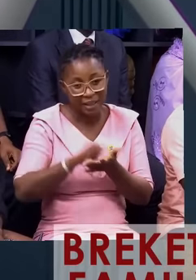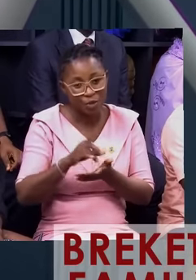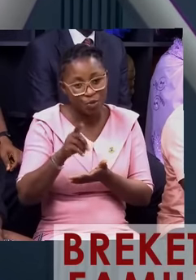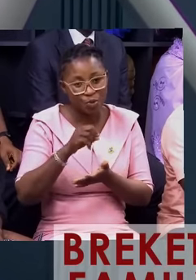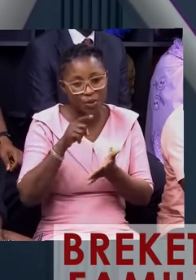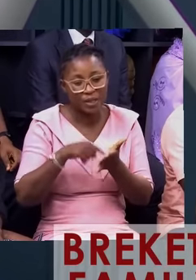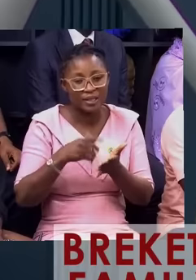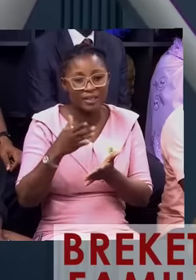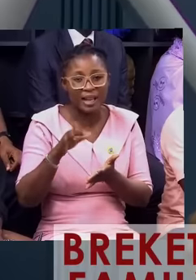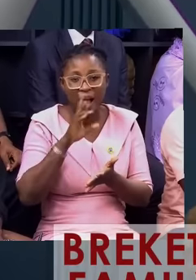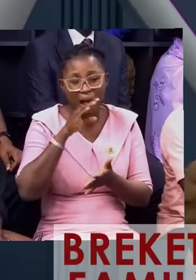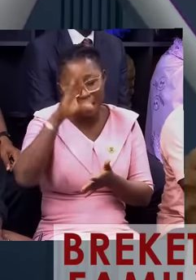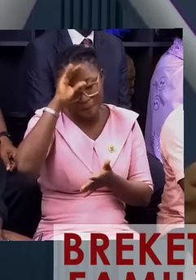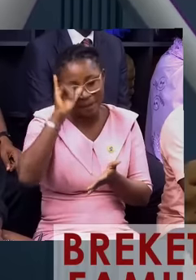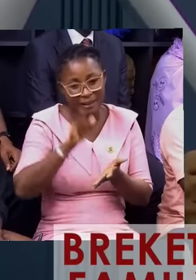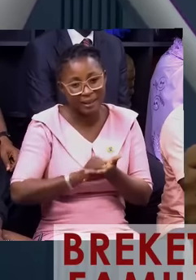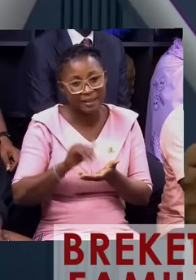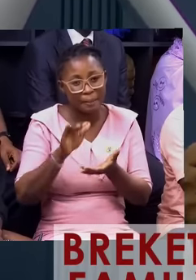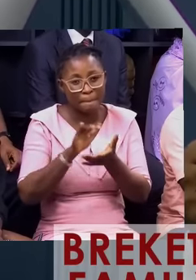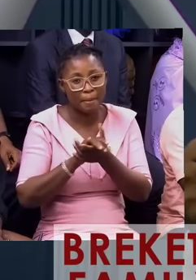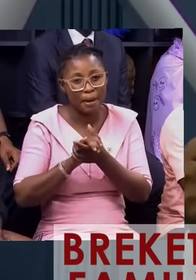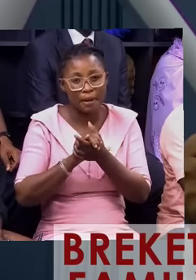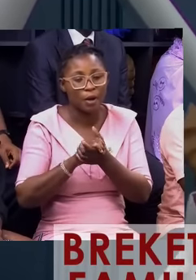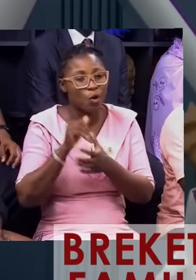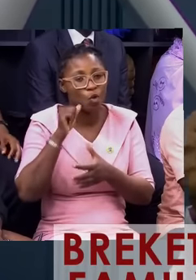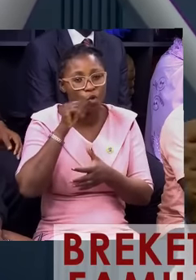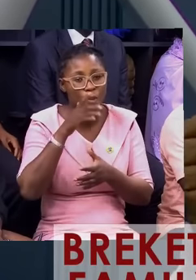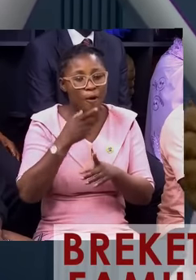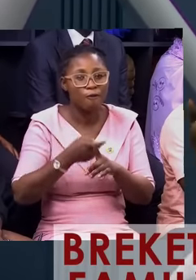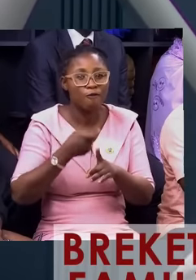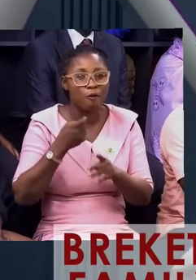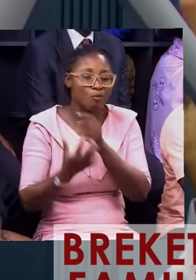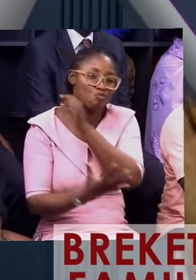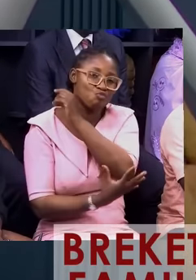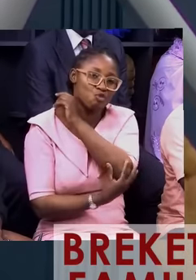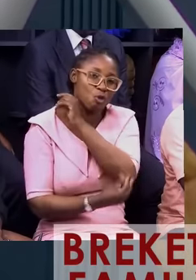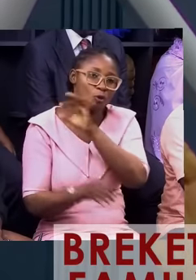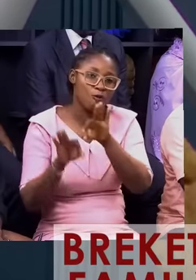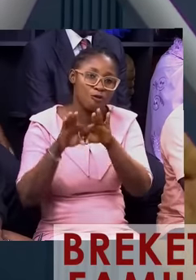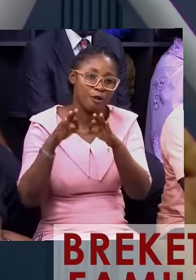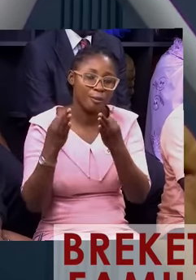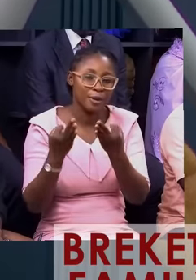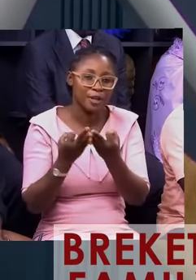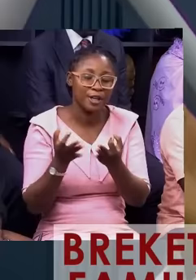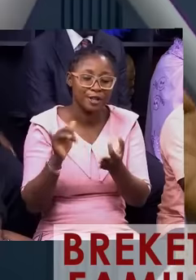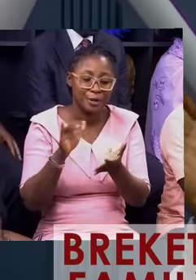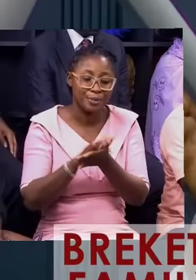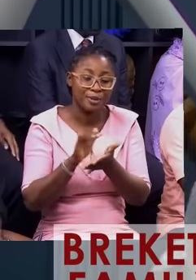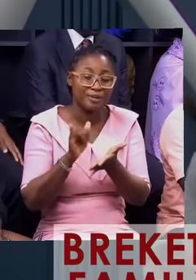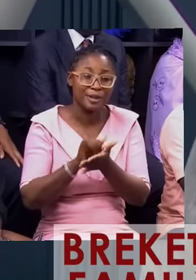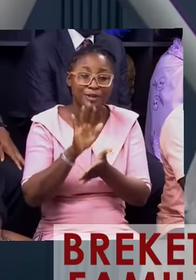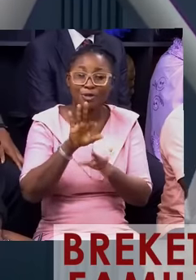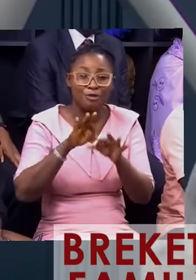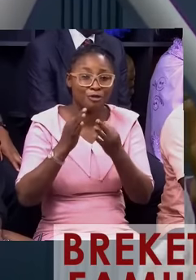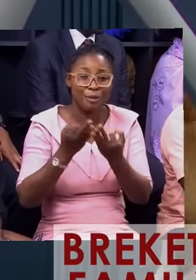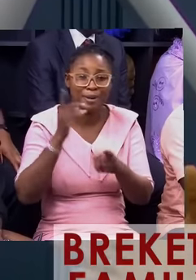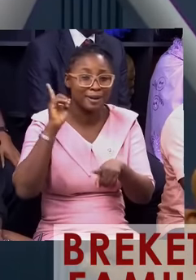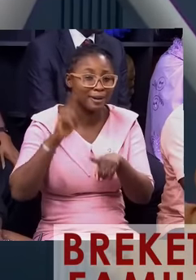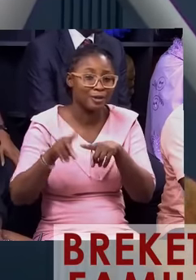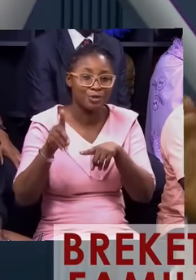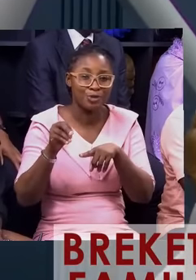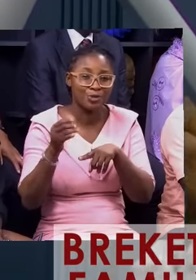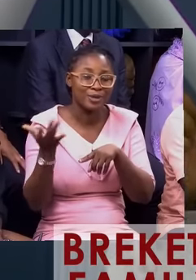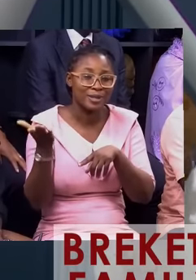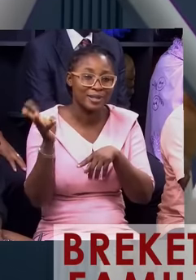this thing now men will marry woman from a poor family they believe say your family no go do